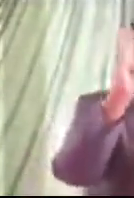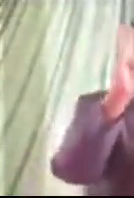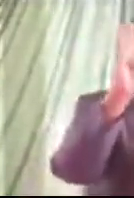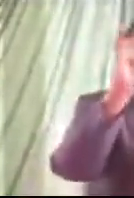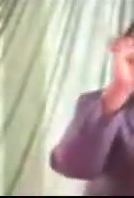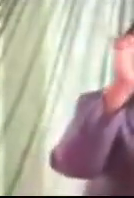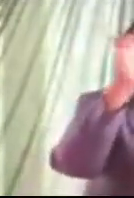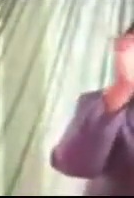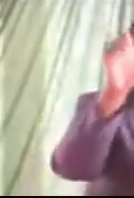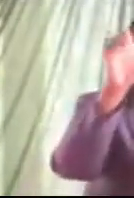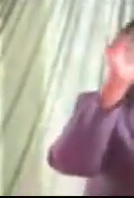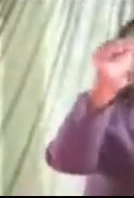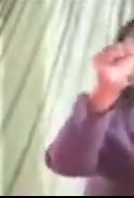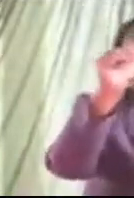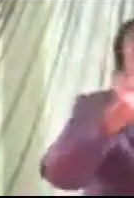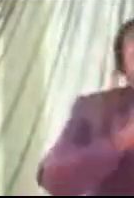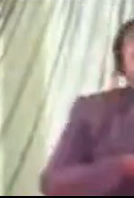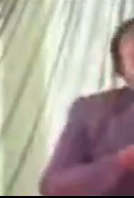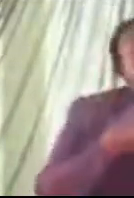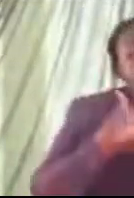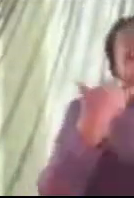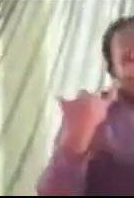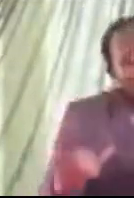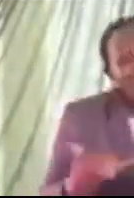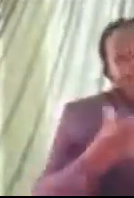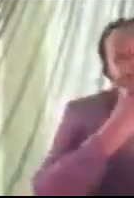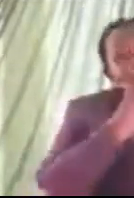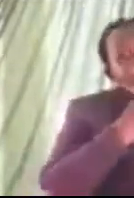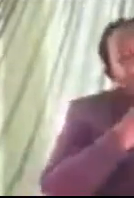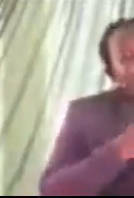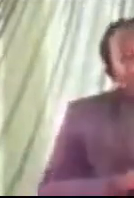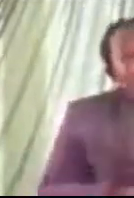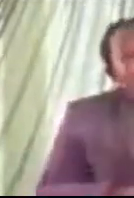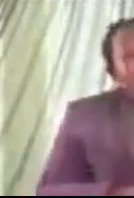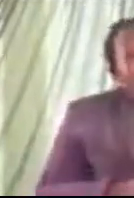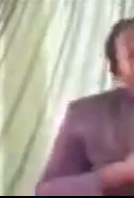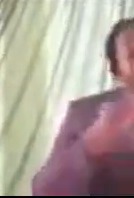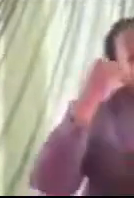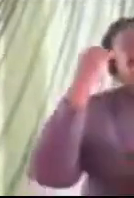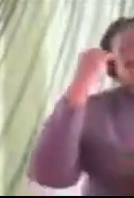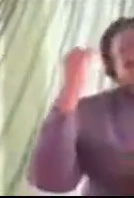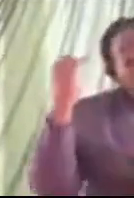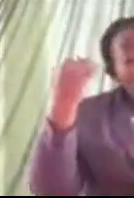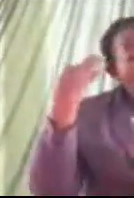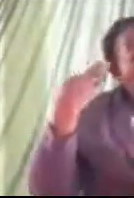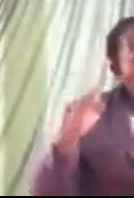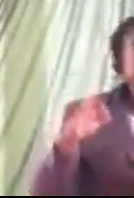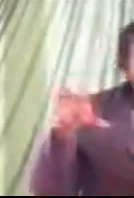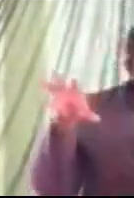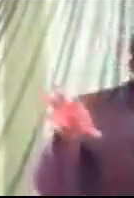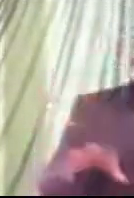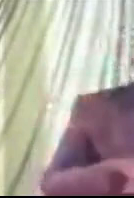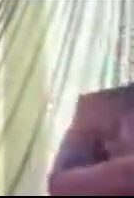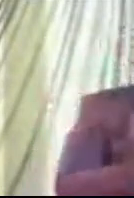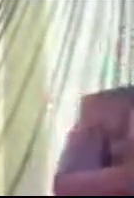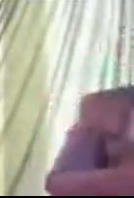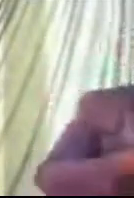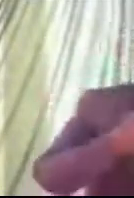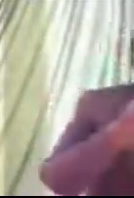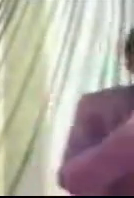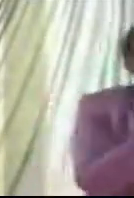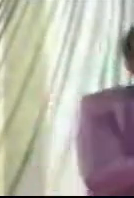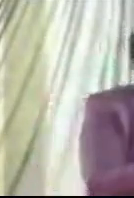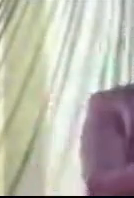then. And the issue of torture, they laid evidence of torture at the Nyayo House